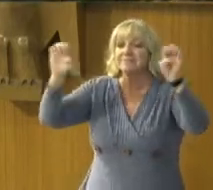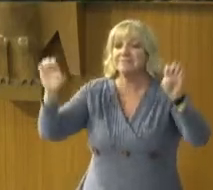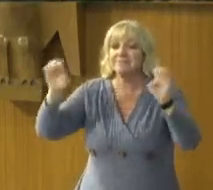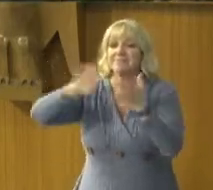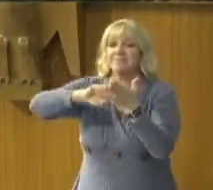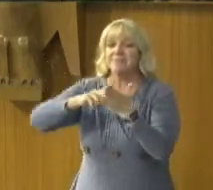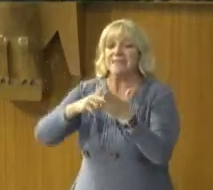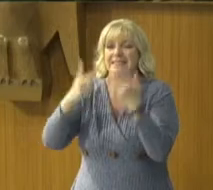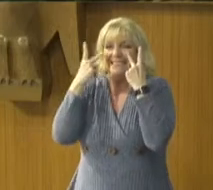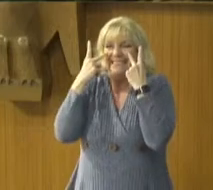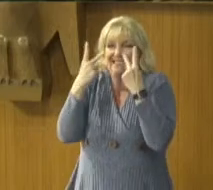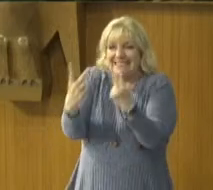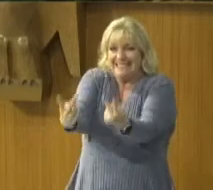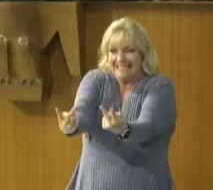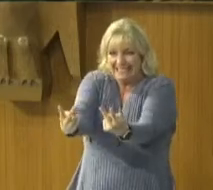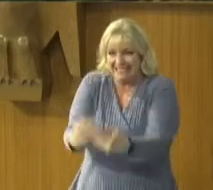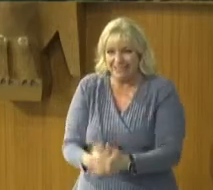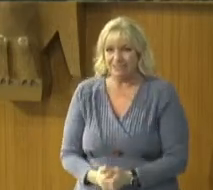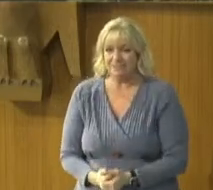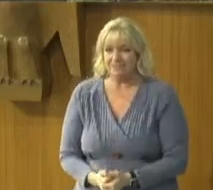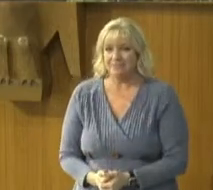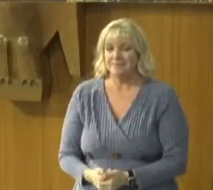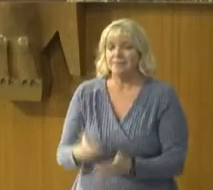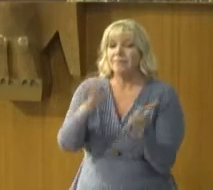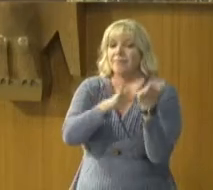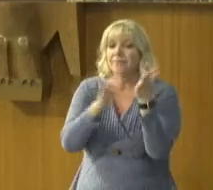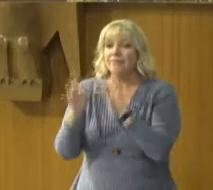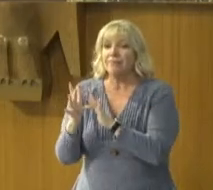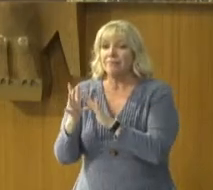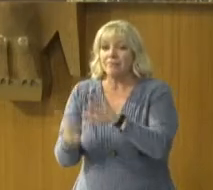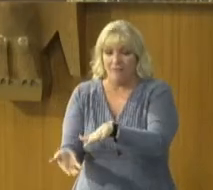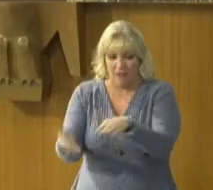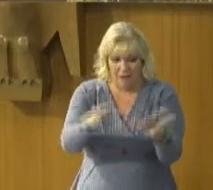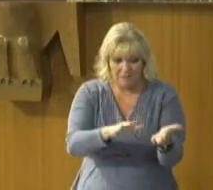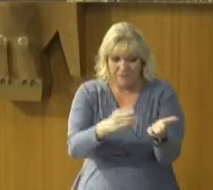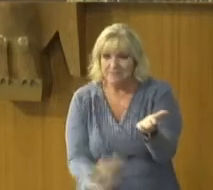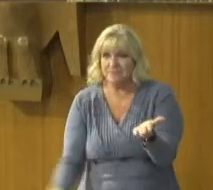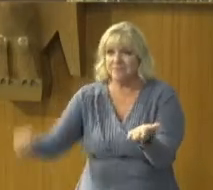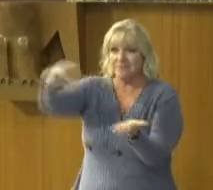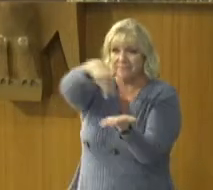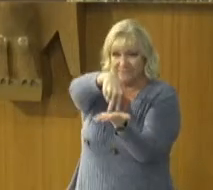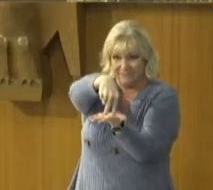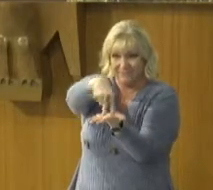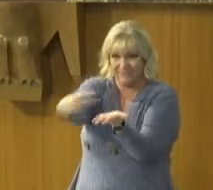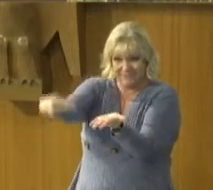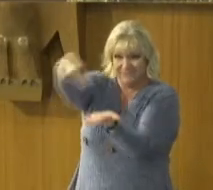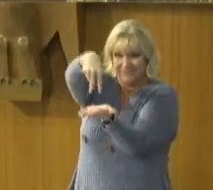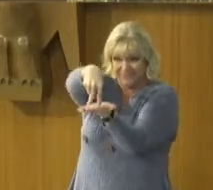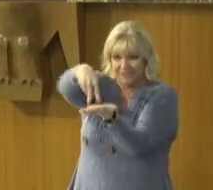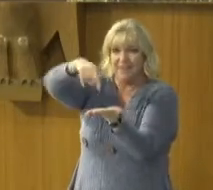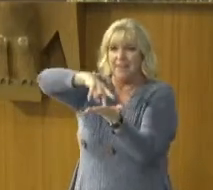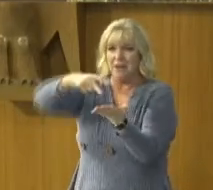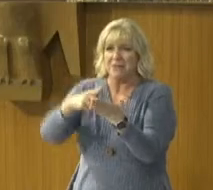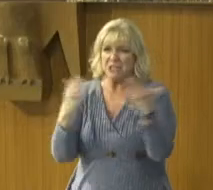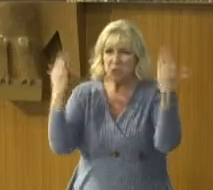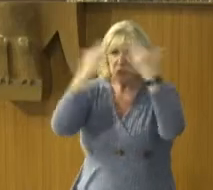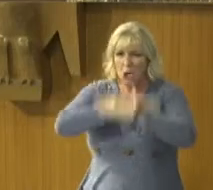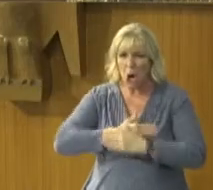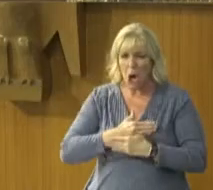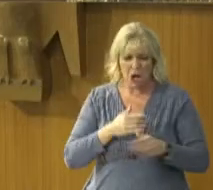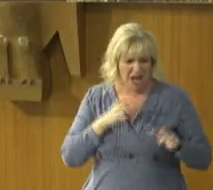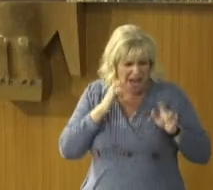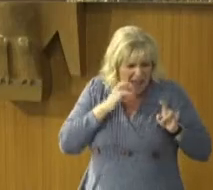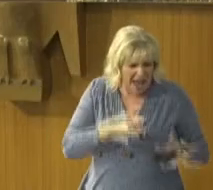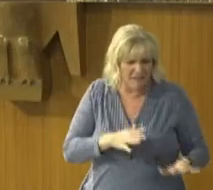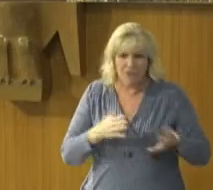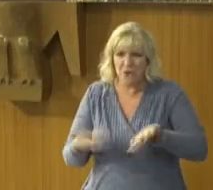being seen. The resurrection of Jesus is a declaration that the dark, hateful, deathly parts